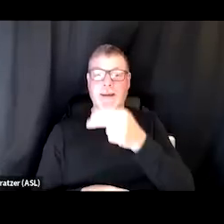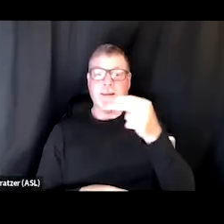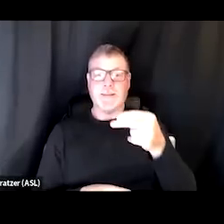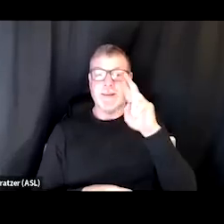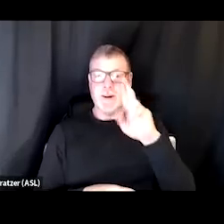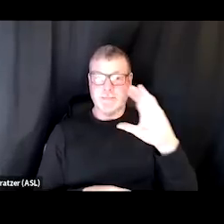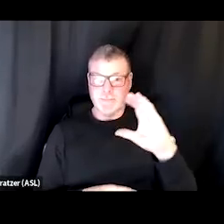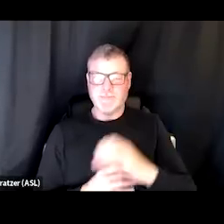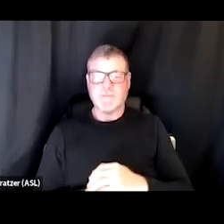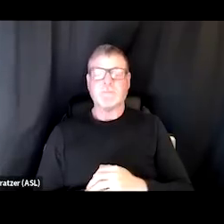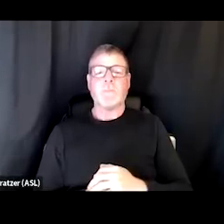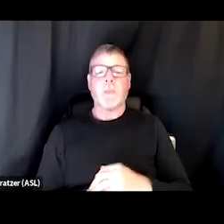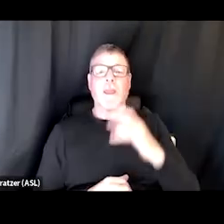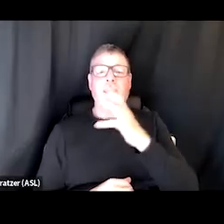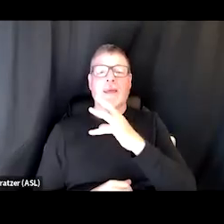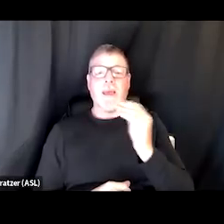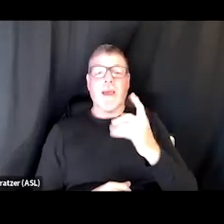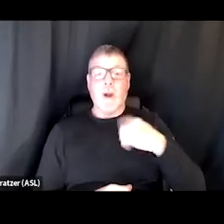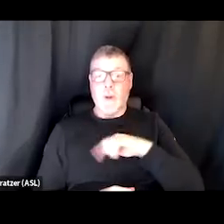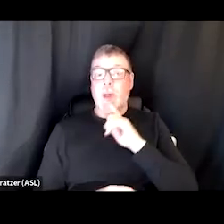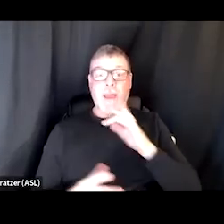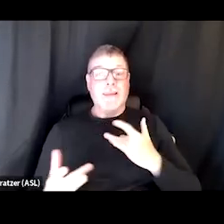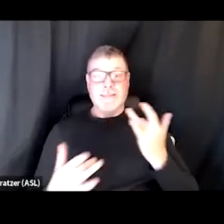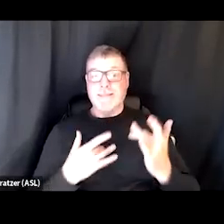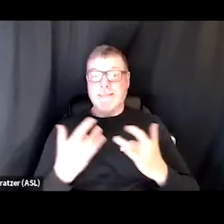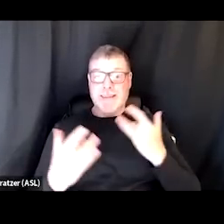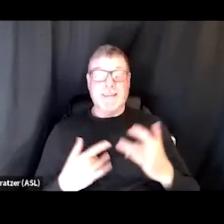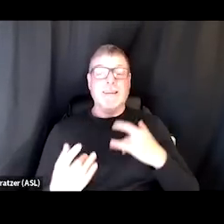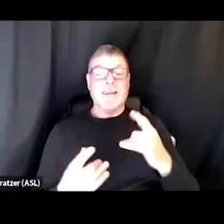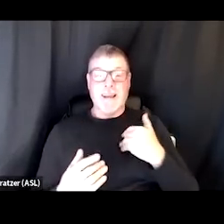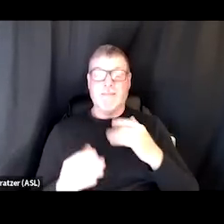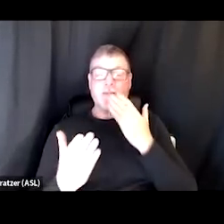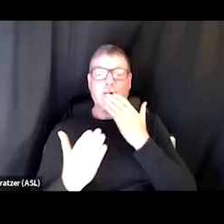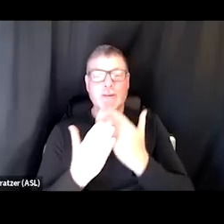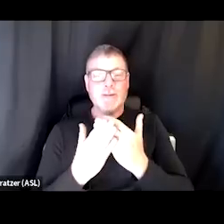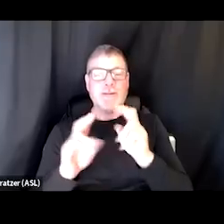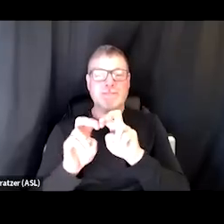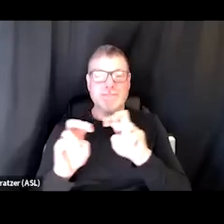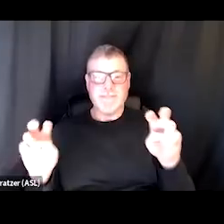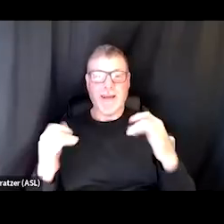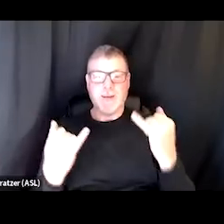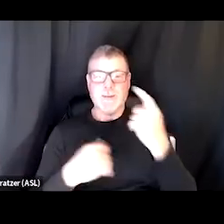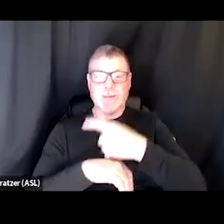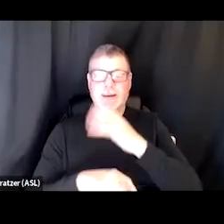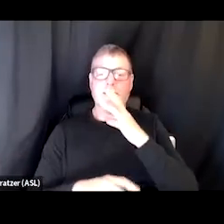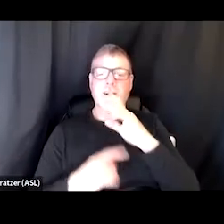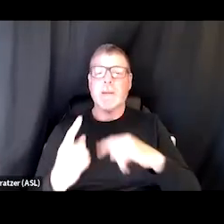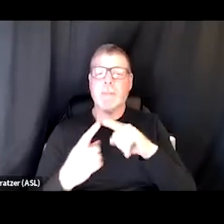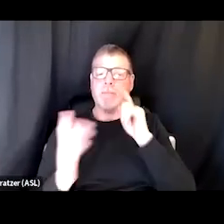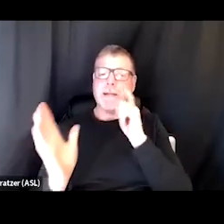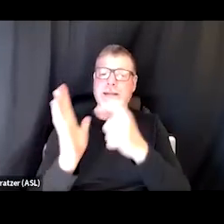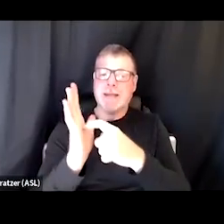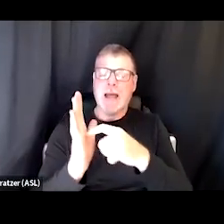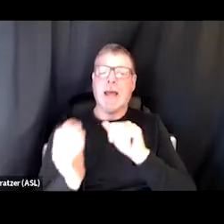Resource Center, and we are excited to have a great panel today to talk with you about identifying